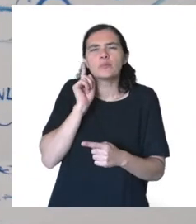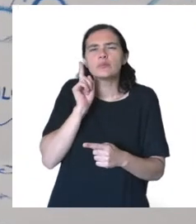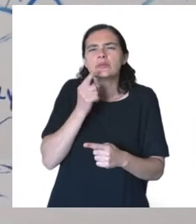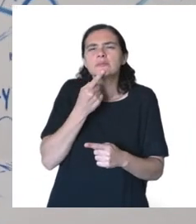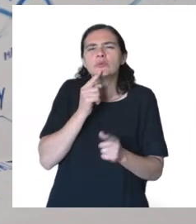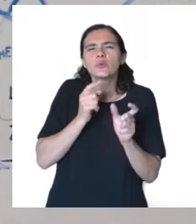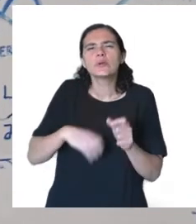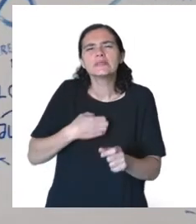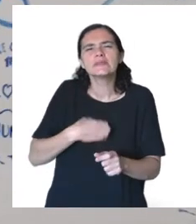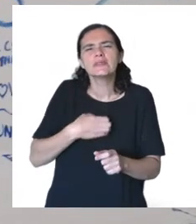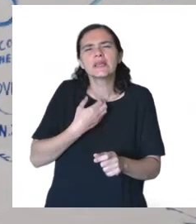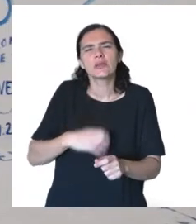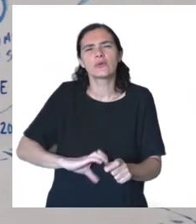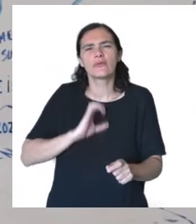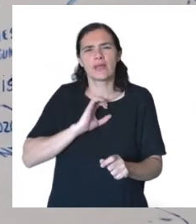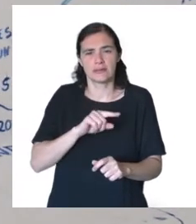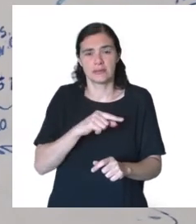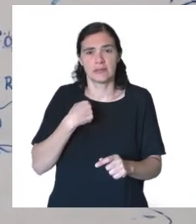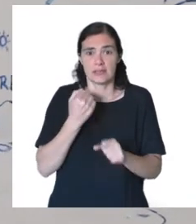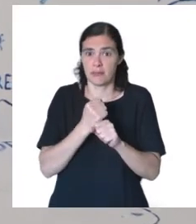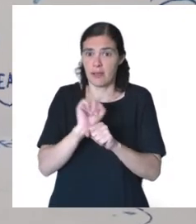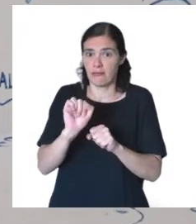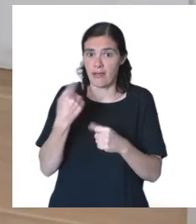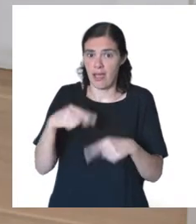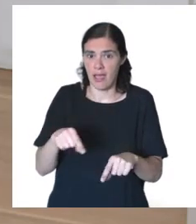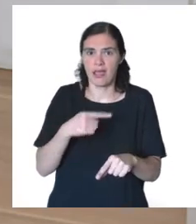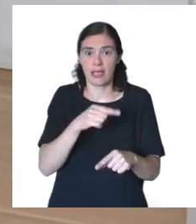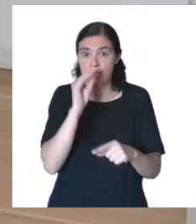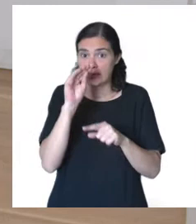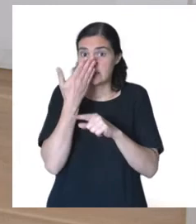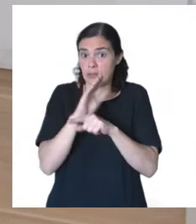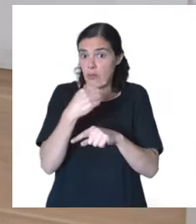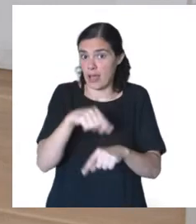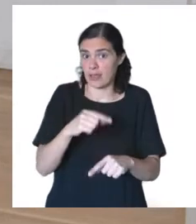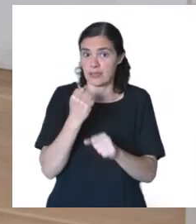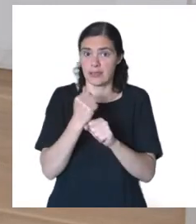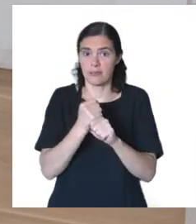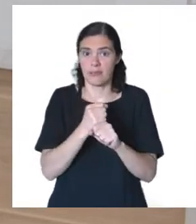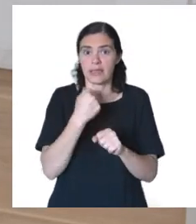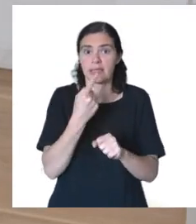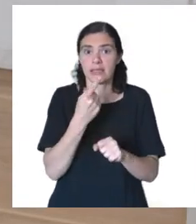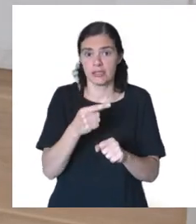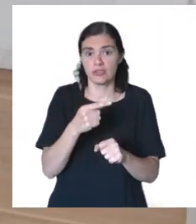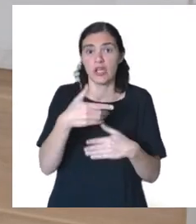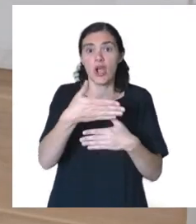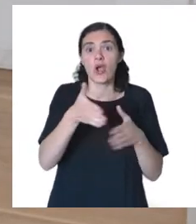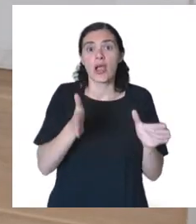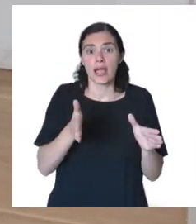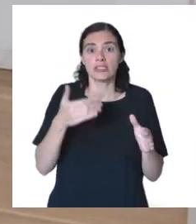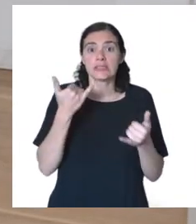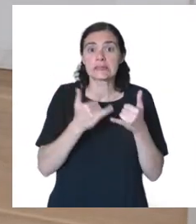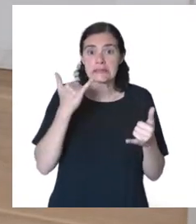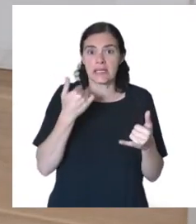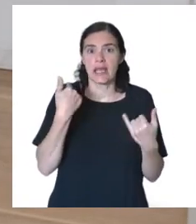is a very important one in her career, in her work. I'll give you another example here. You have this piece here called the danger